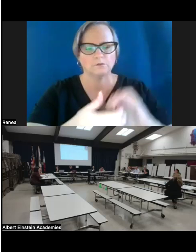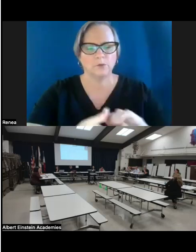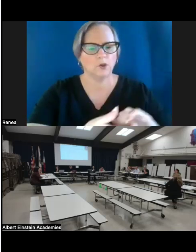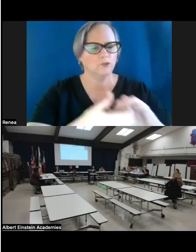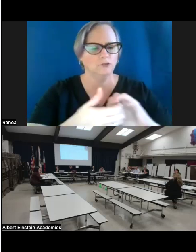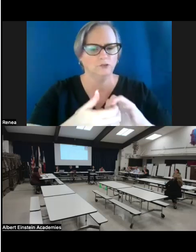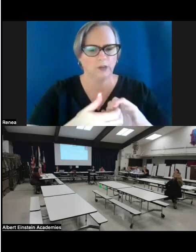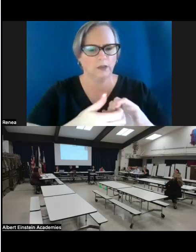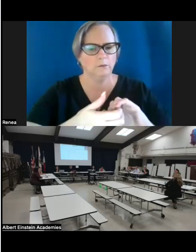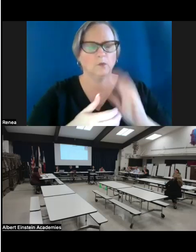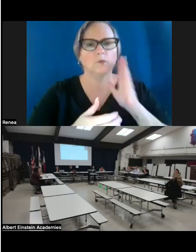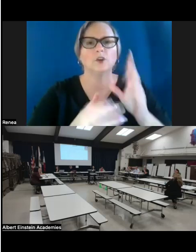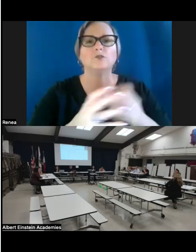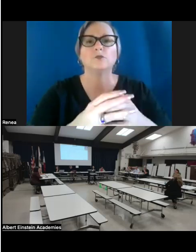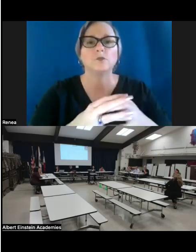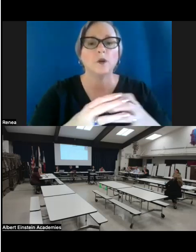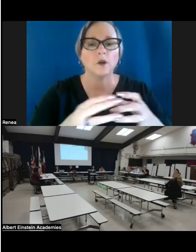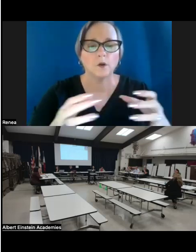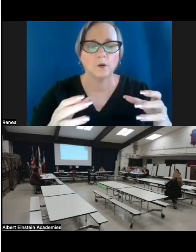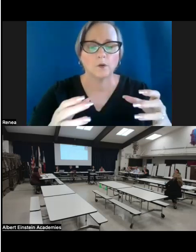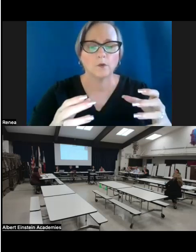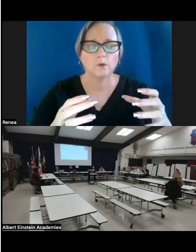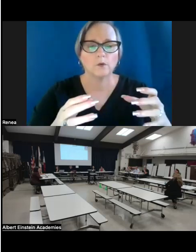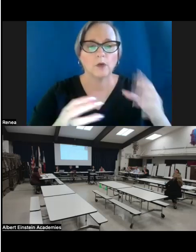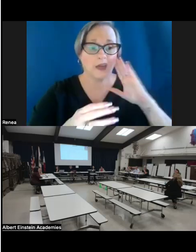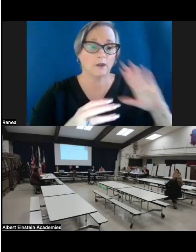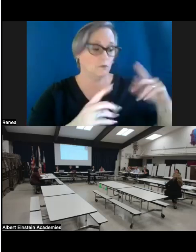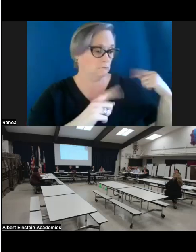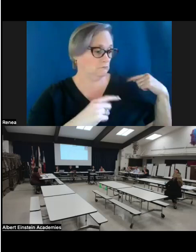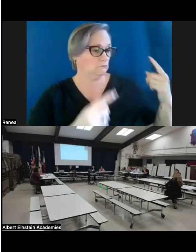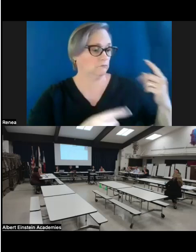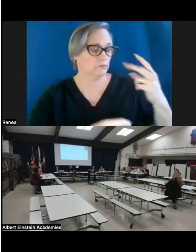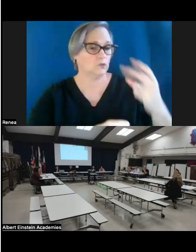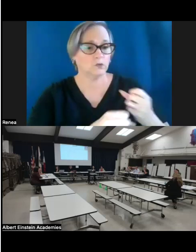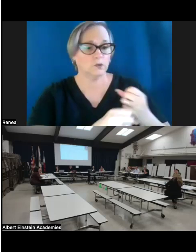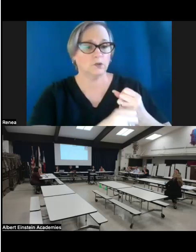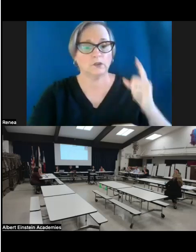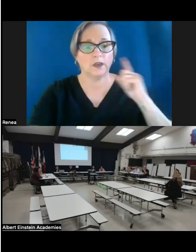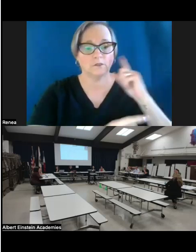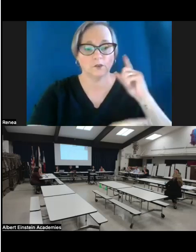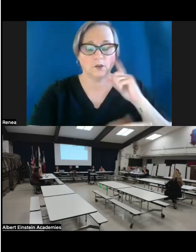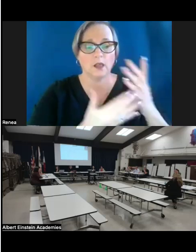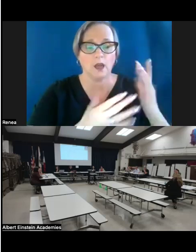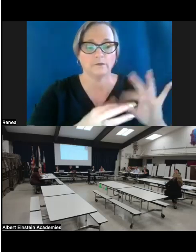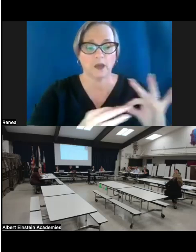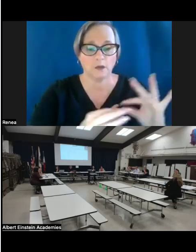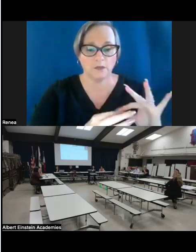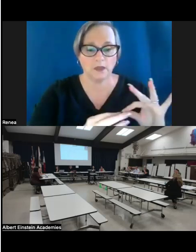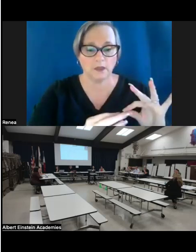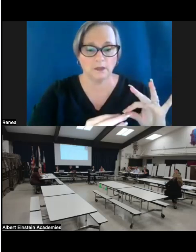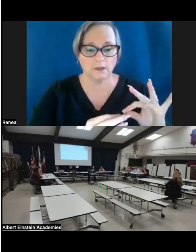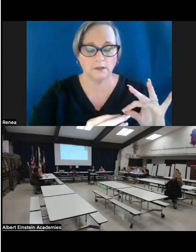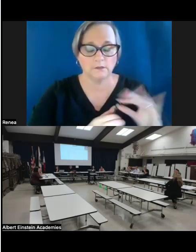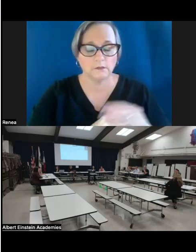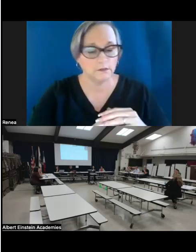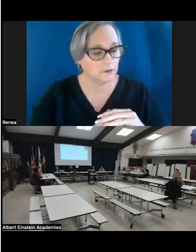grows. Over the past 2 years, I've heard a lot of promises, not all of which came to fruition. So I'm optimistic there may be a better